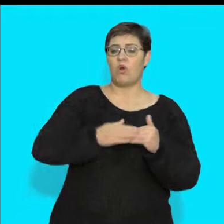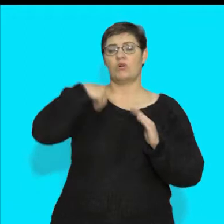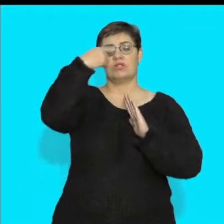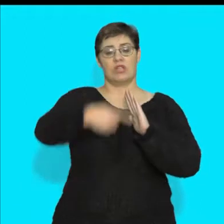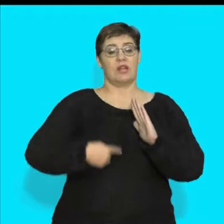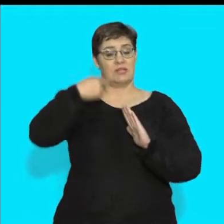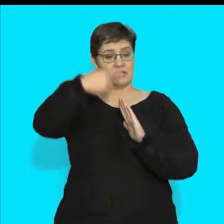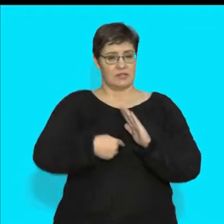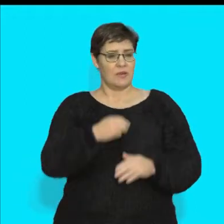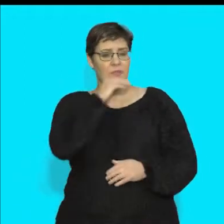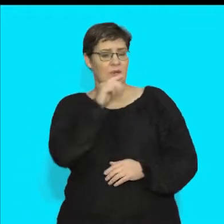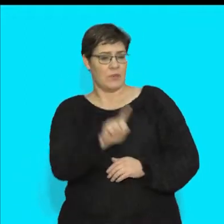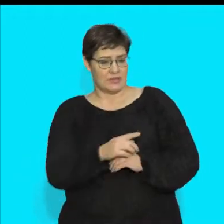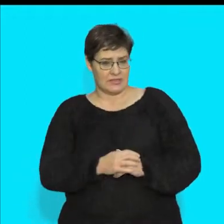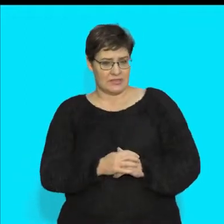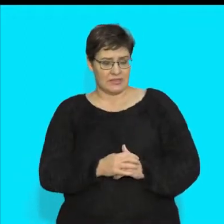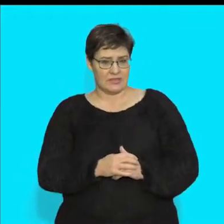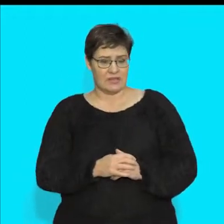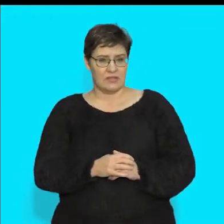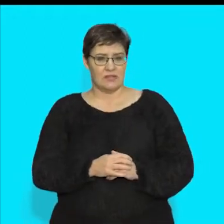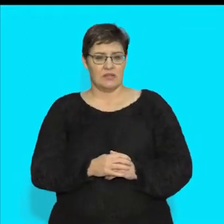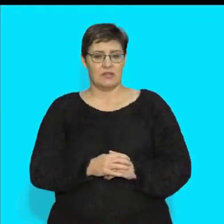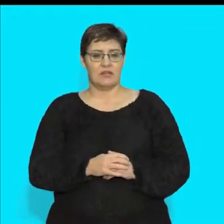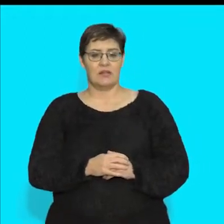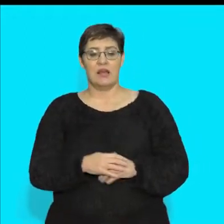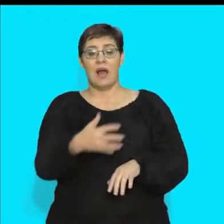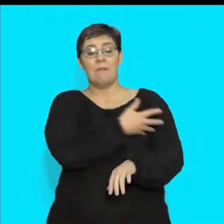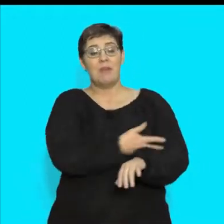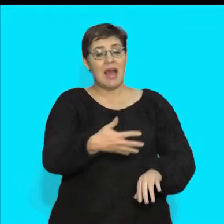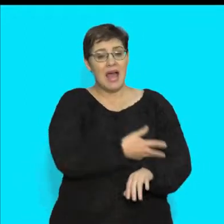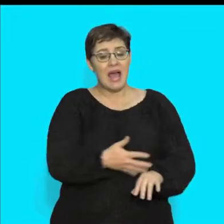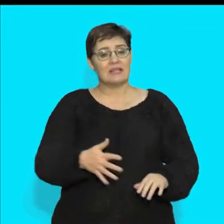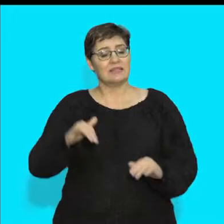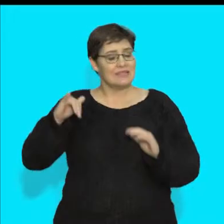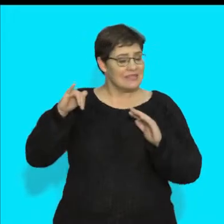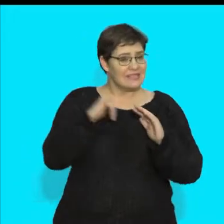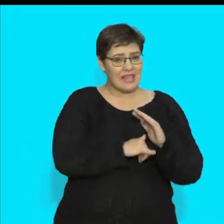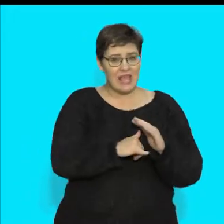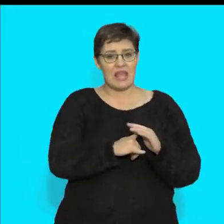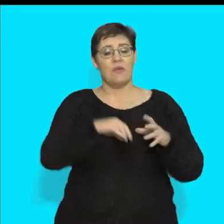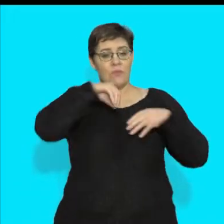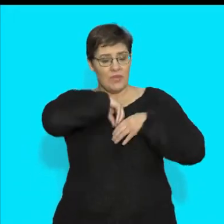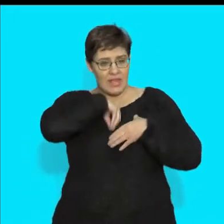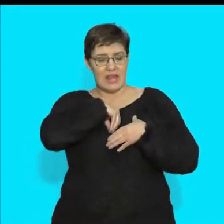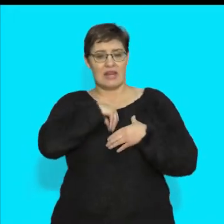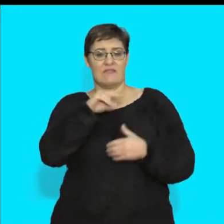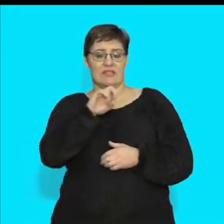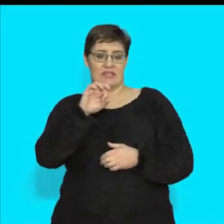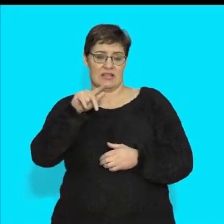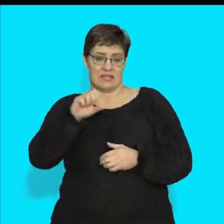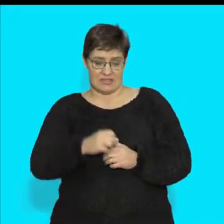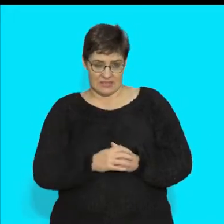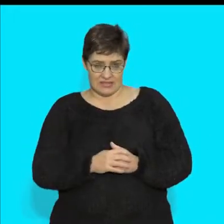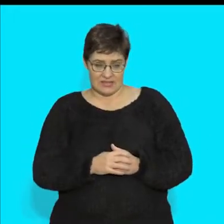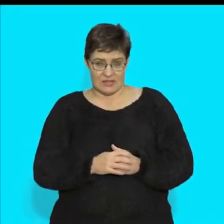closed circulation, what does it mean? Very simply means that blood must stay, all right, in blood vessels.